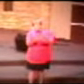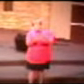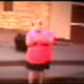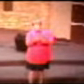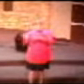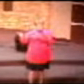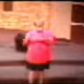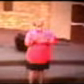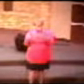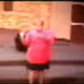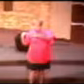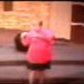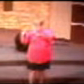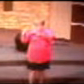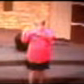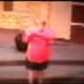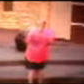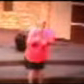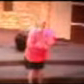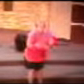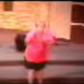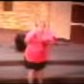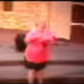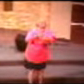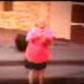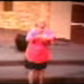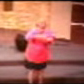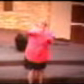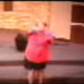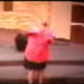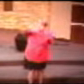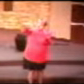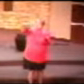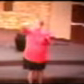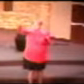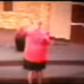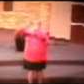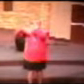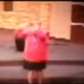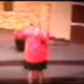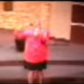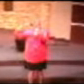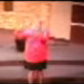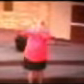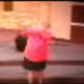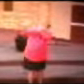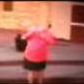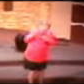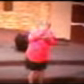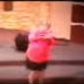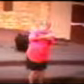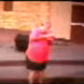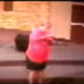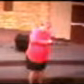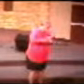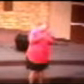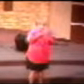heaven, after giving instructions through the Holy Spirit to the apostles he had chosen.